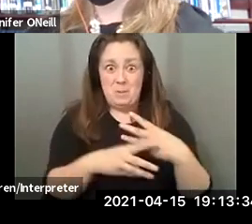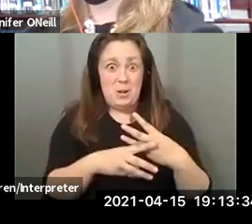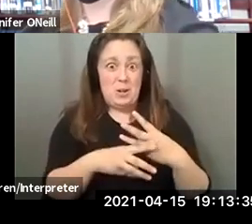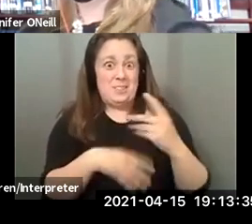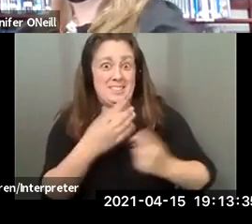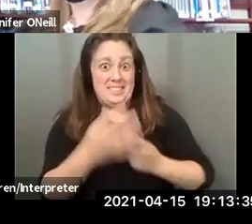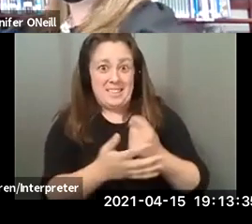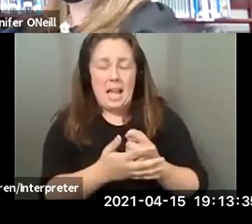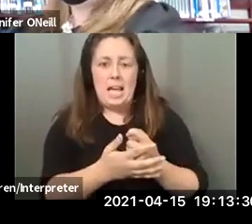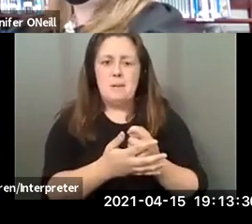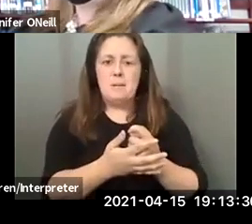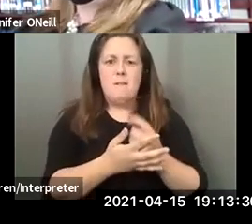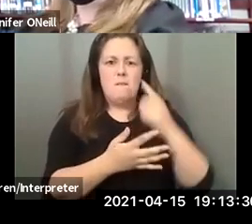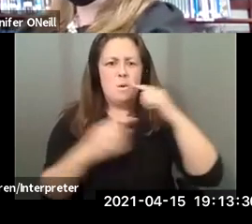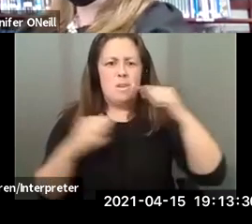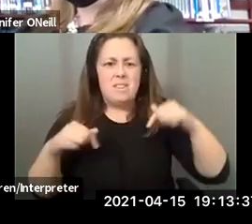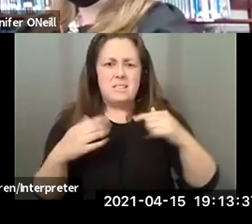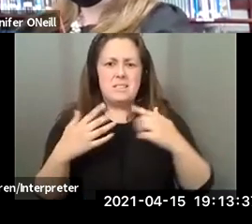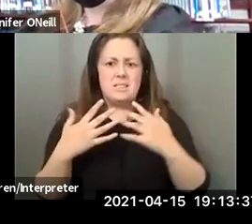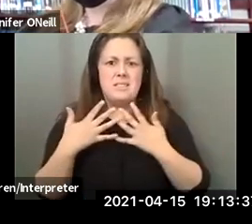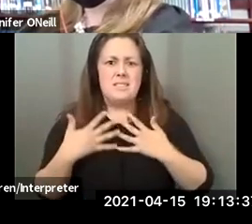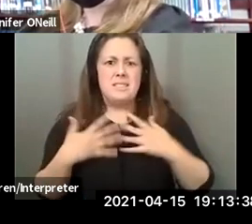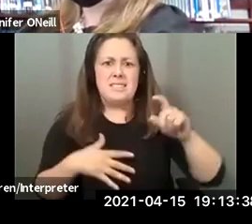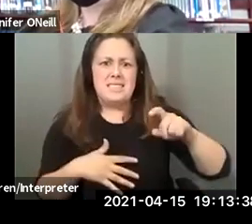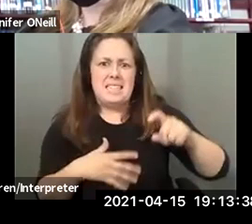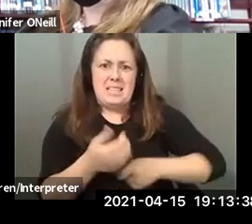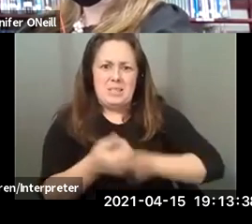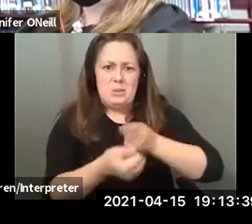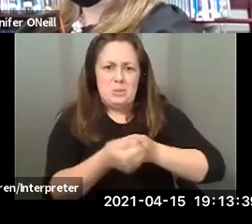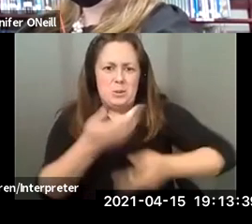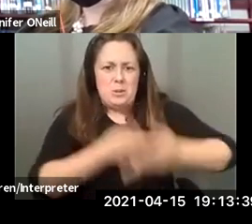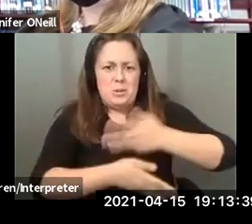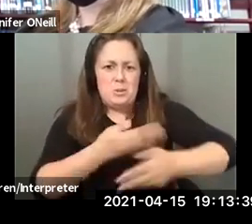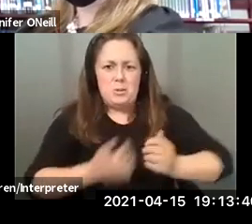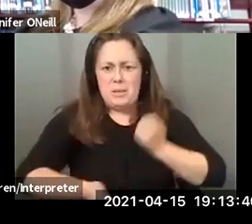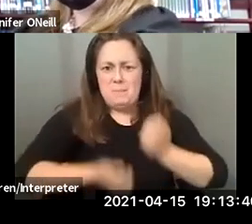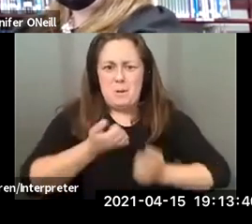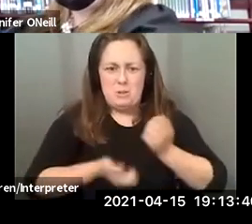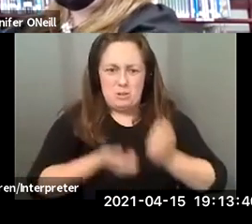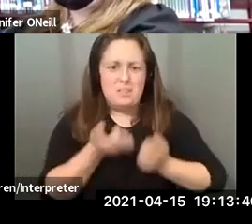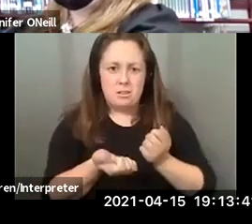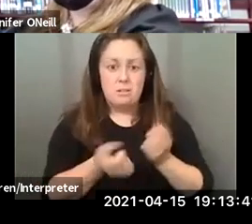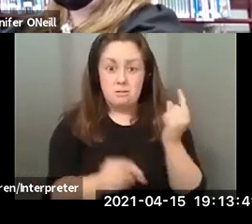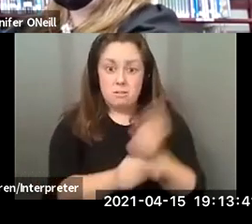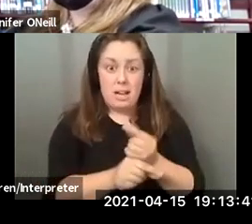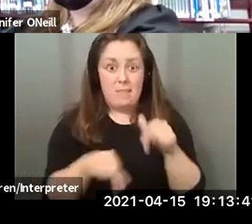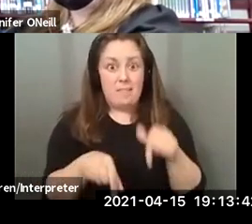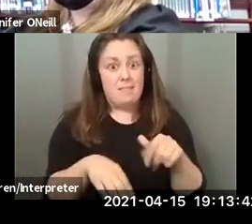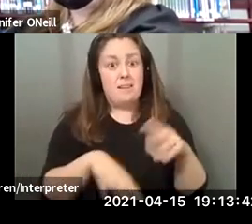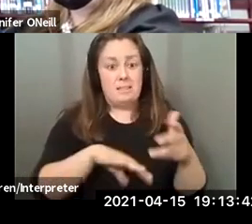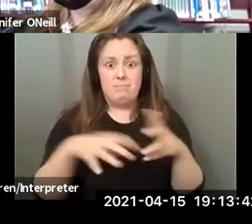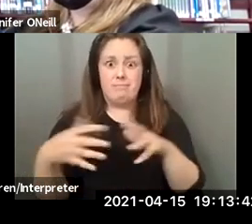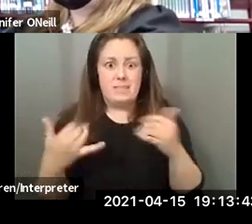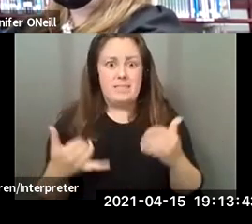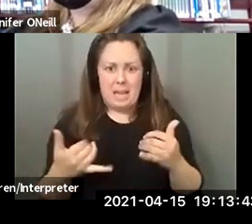emotional needs of children. And I think that we were really lucky that we had your